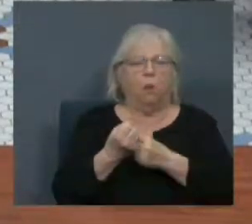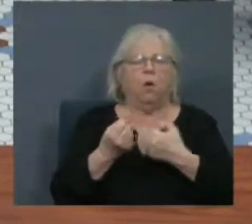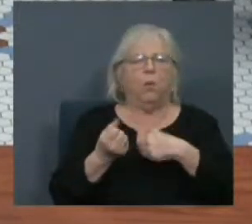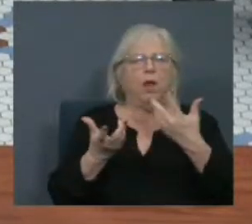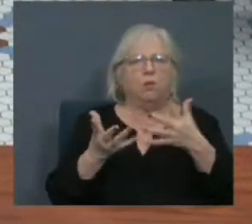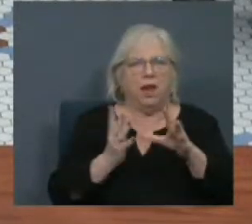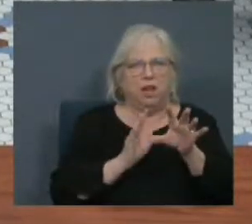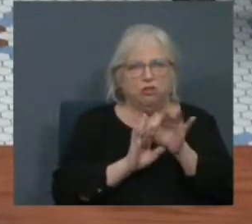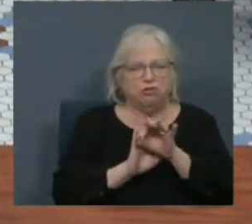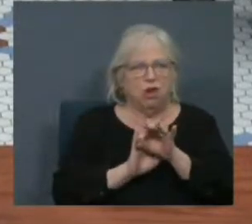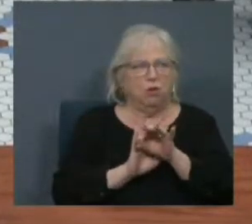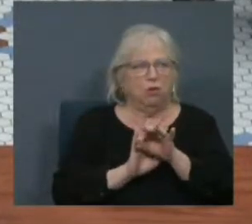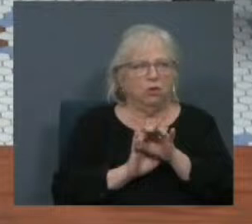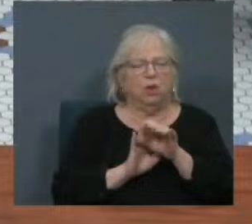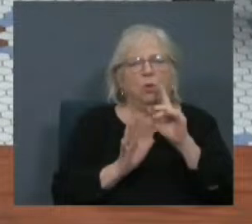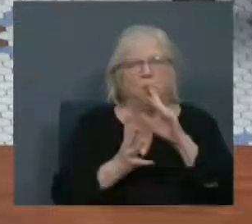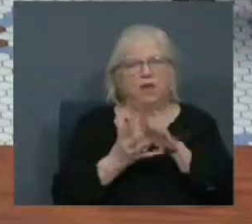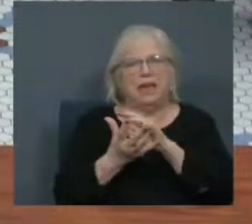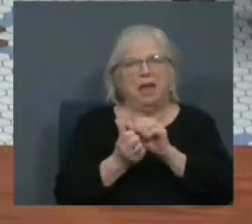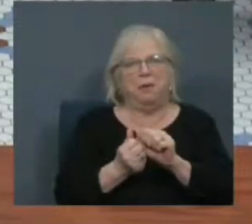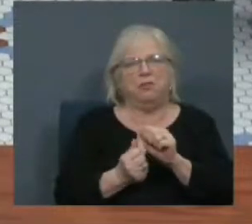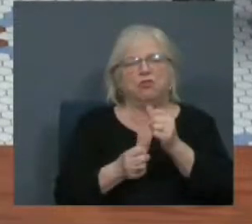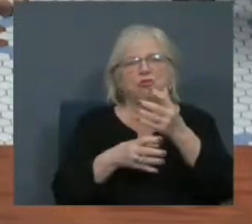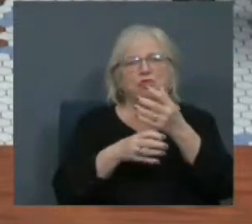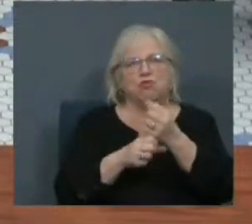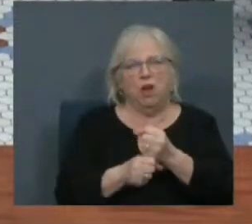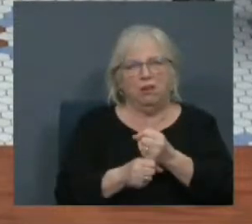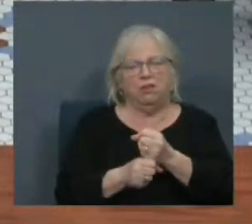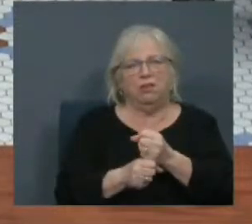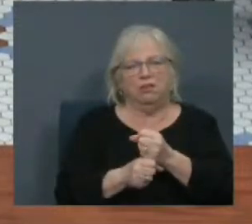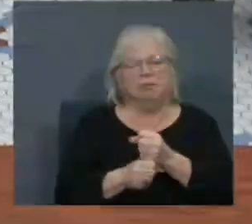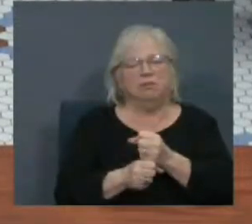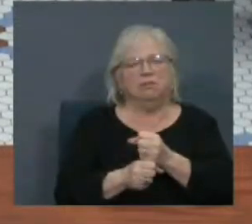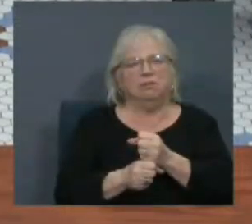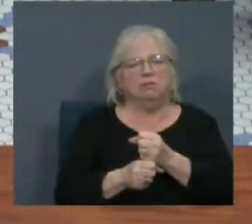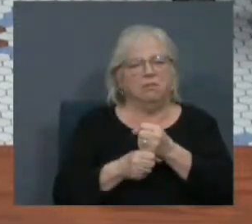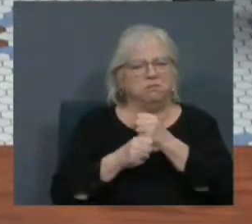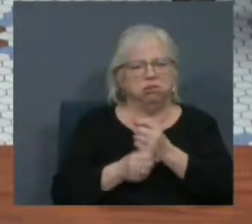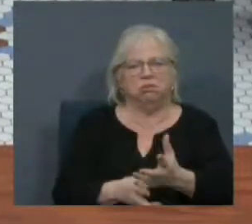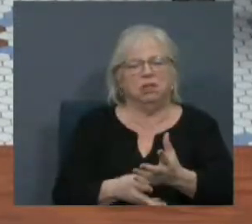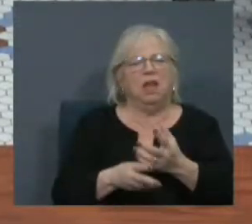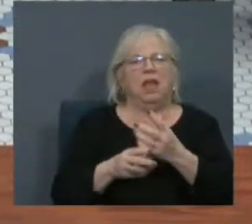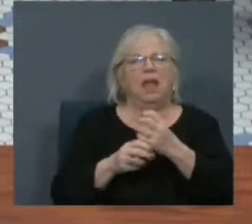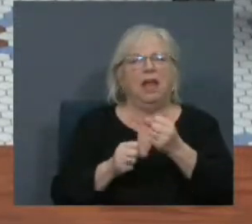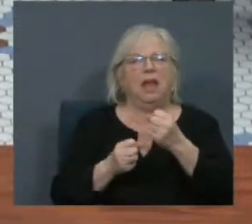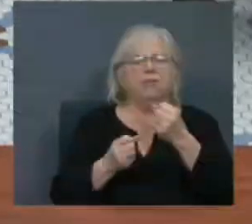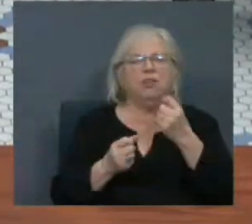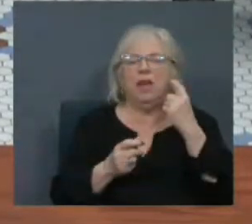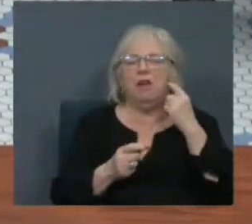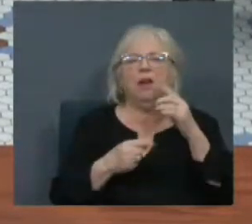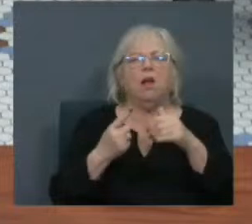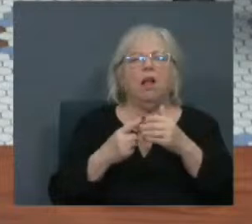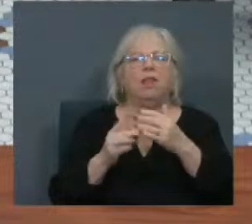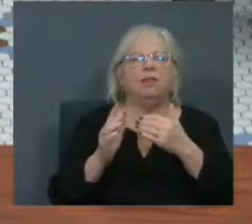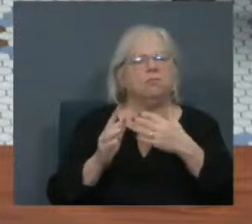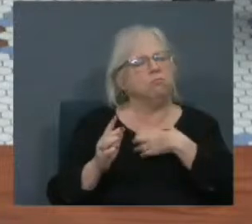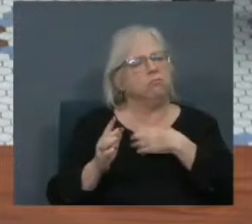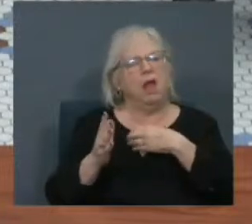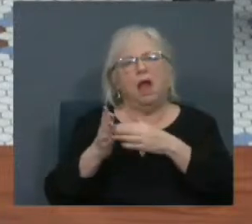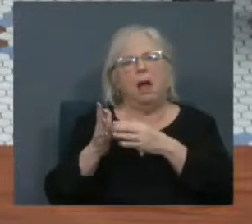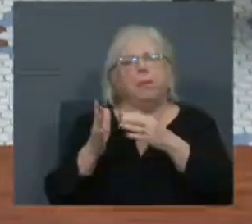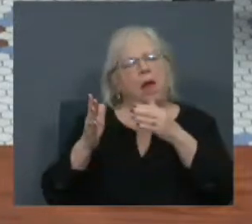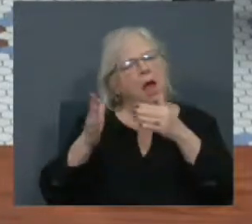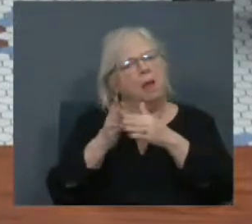chose. It would just damage trust personally. And I think that, after hearing all this opposition, after hearing some wonderful points, especially